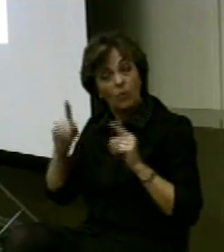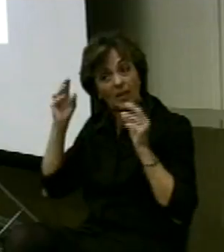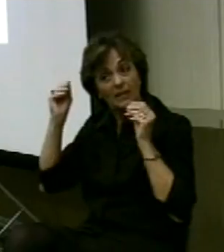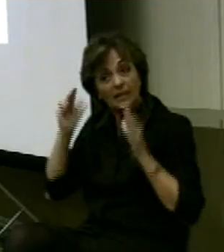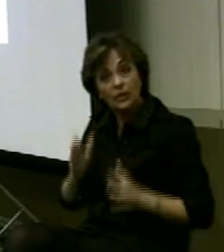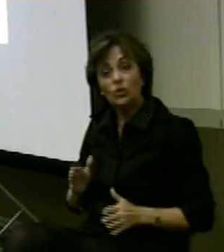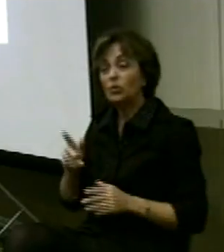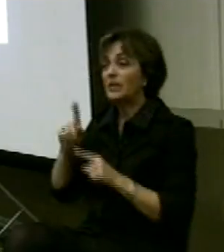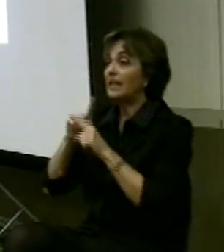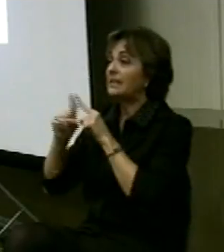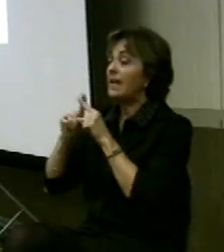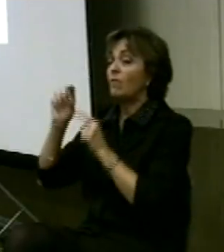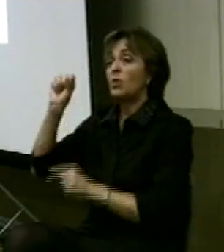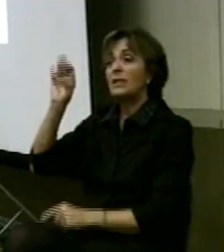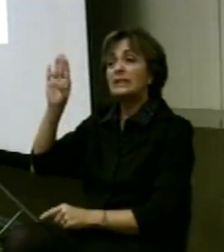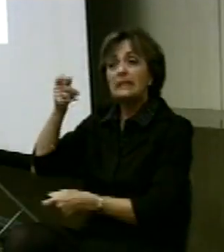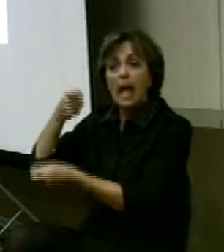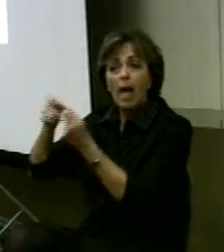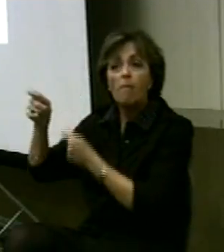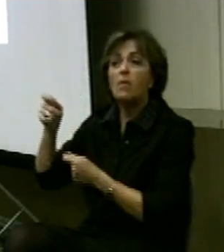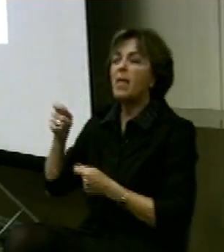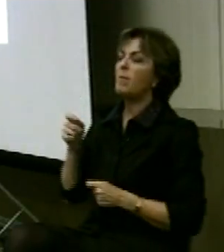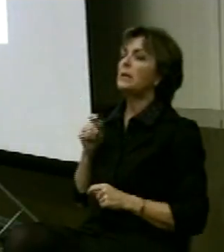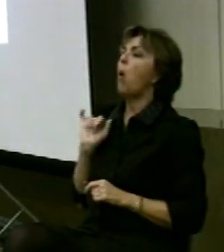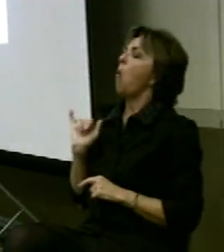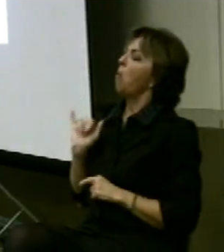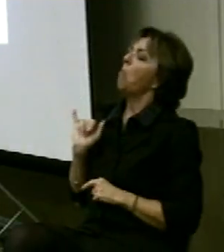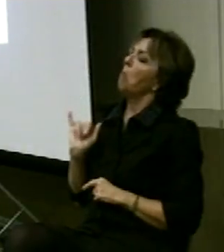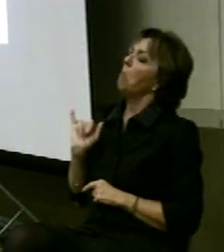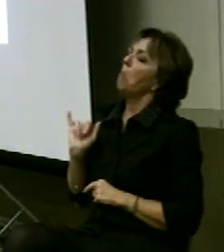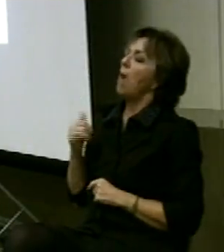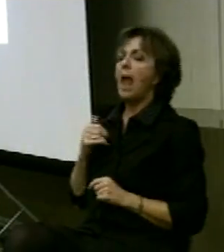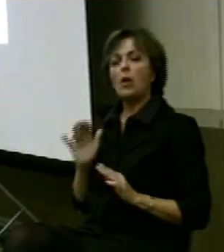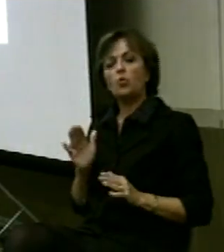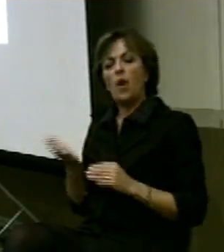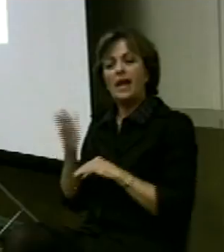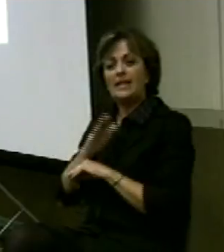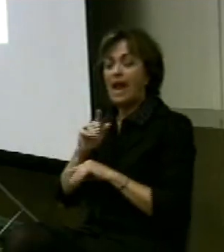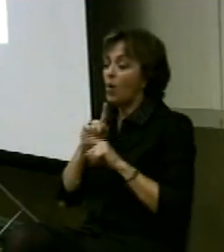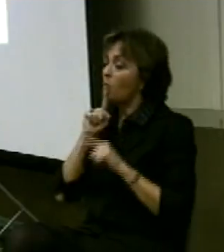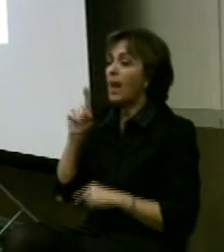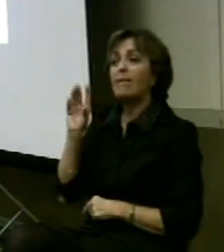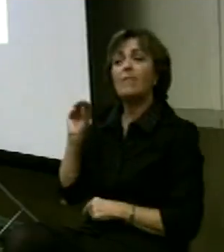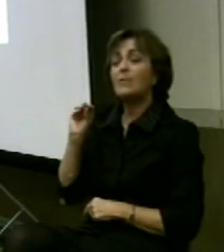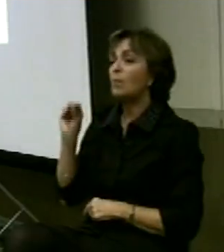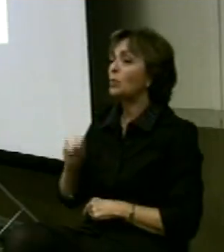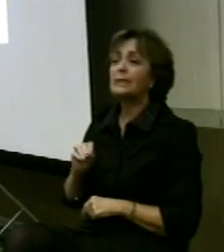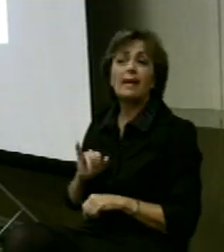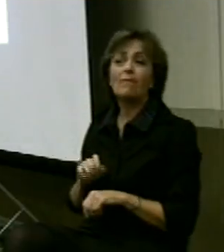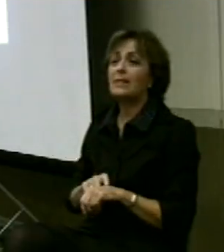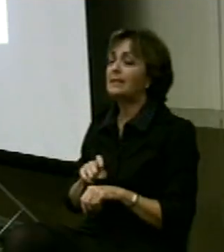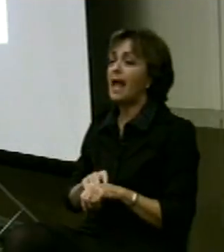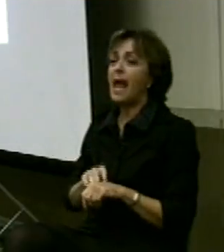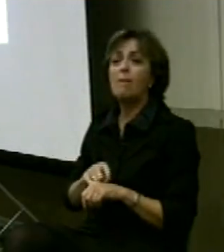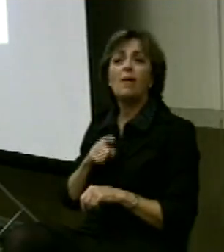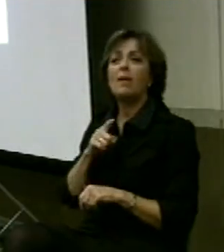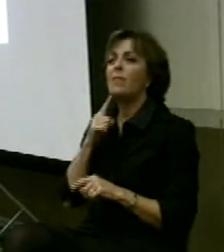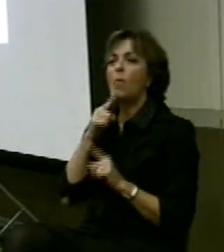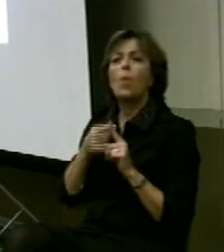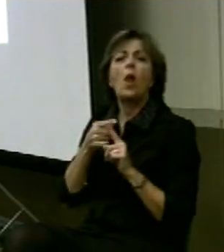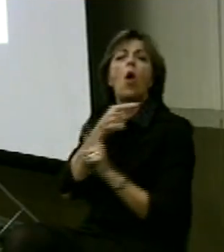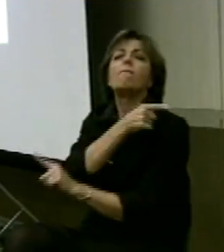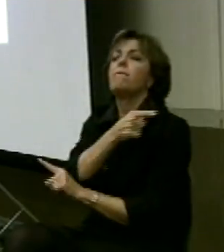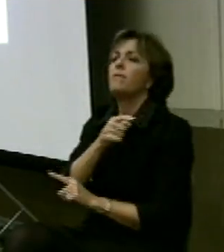teachers or a different sub or whatever, they might go, oh yeah, you had a really great day. And really 50% of the time, he or she was off